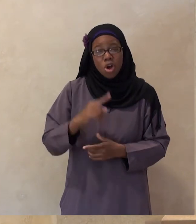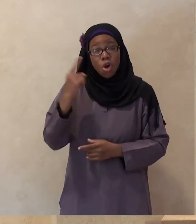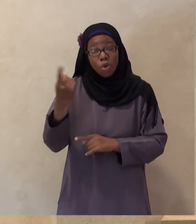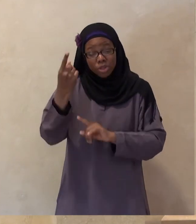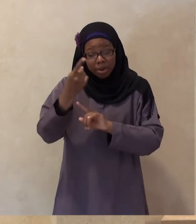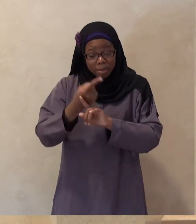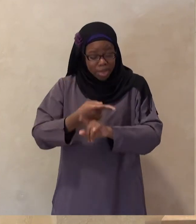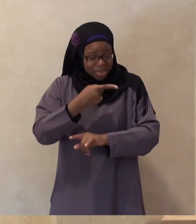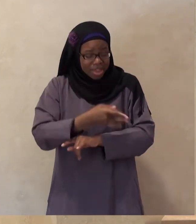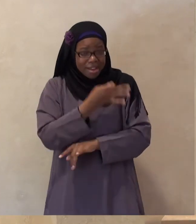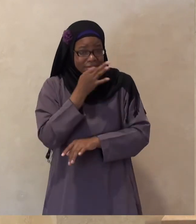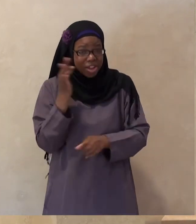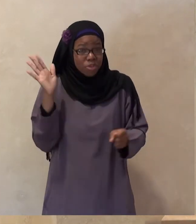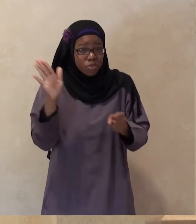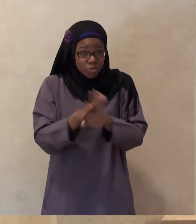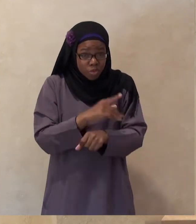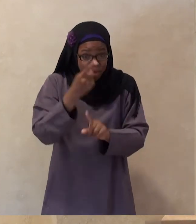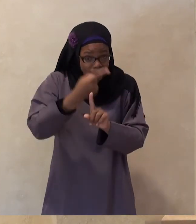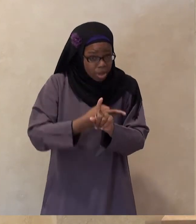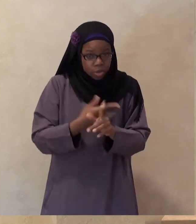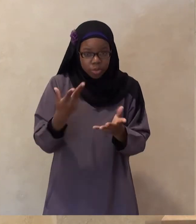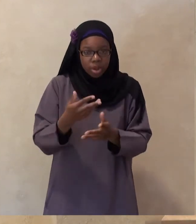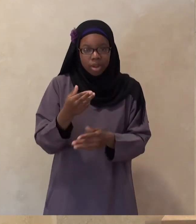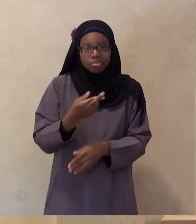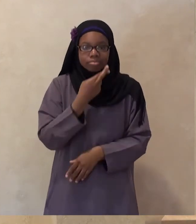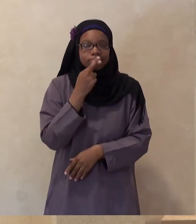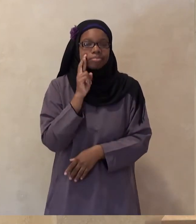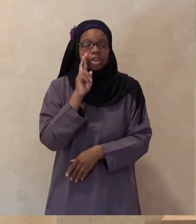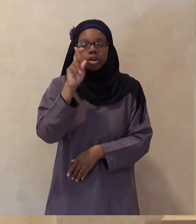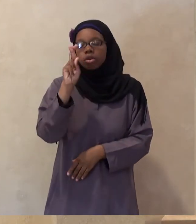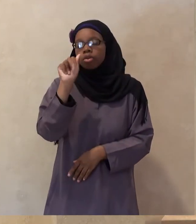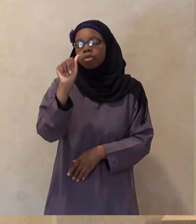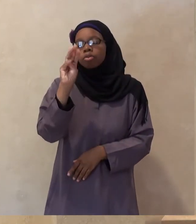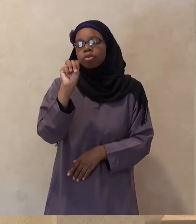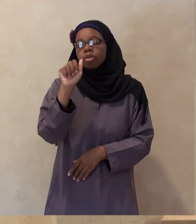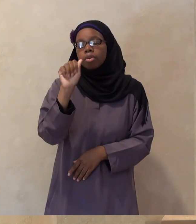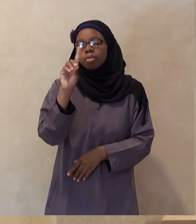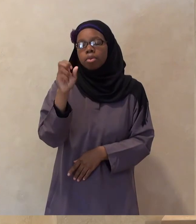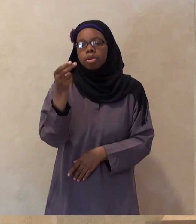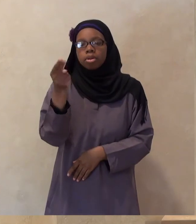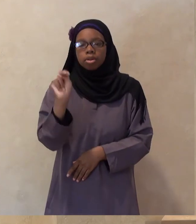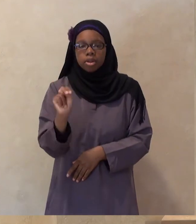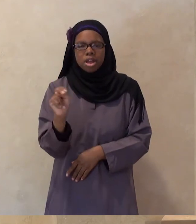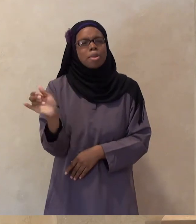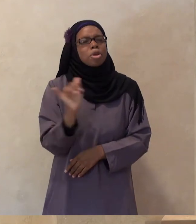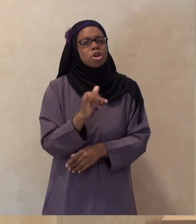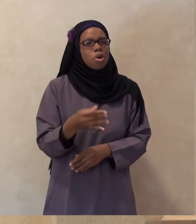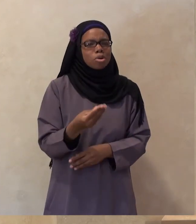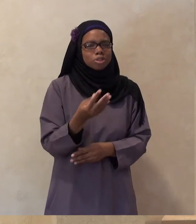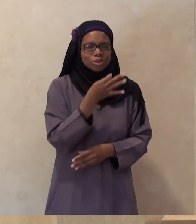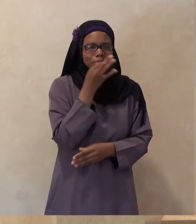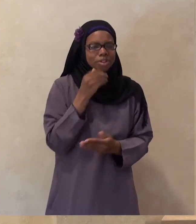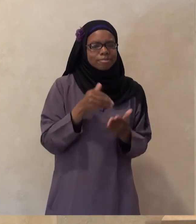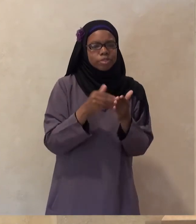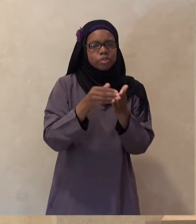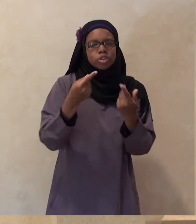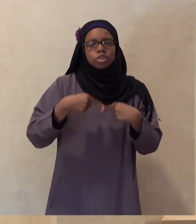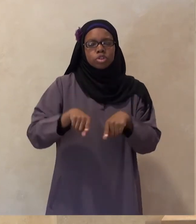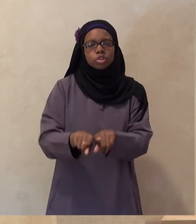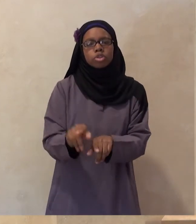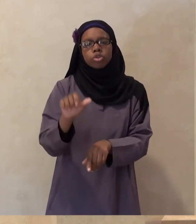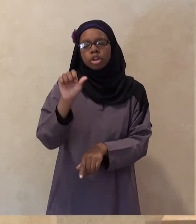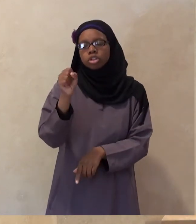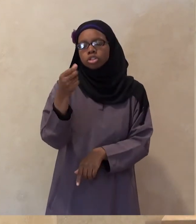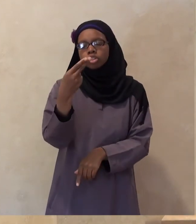Ramadan, and used to fast frequently more than in the month of Shaban. There is another